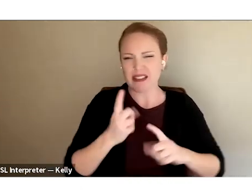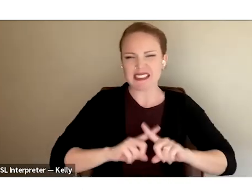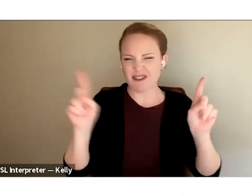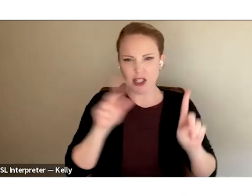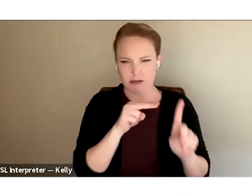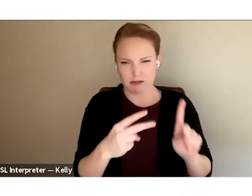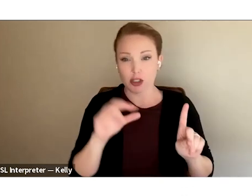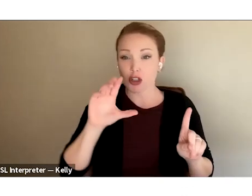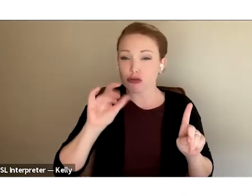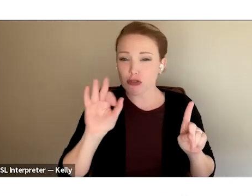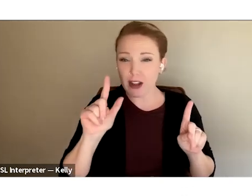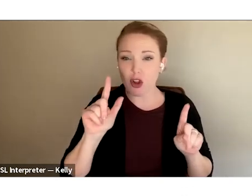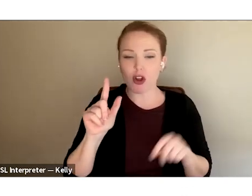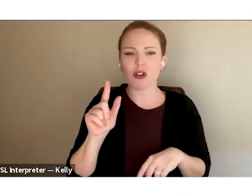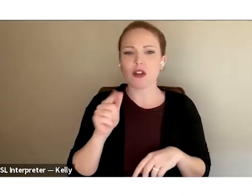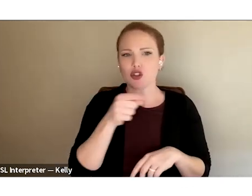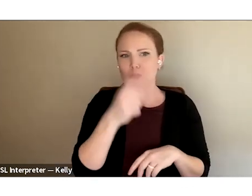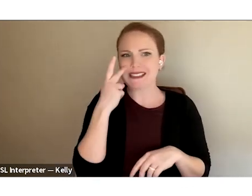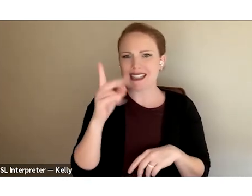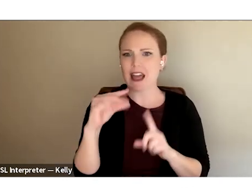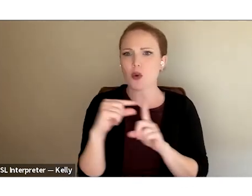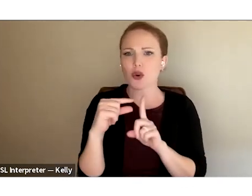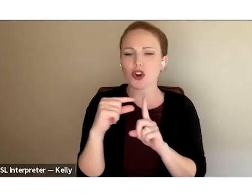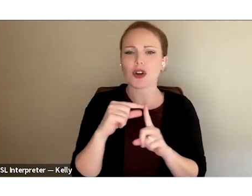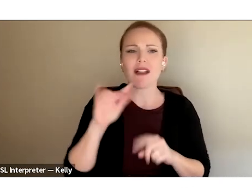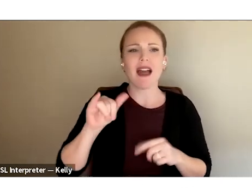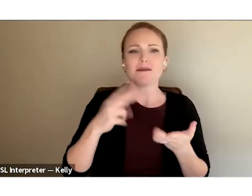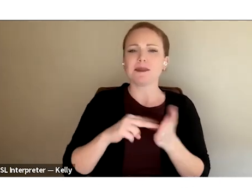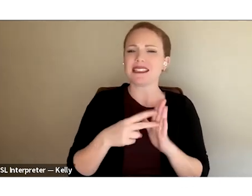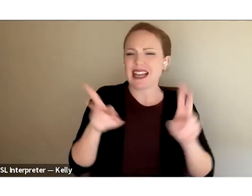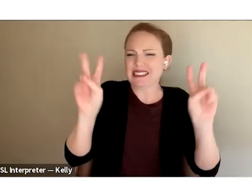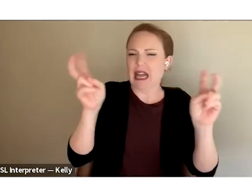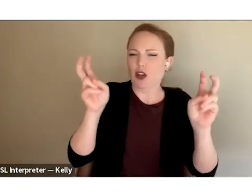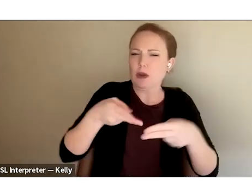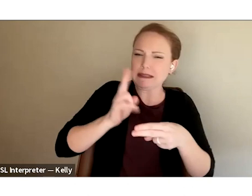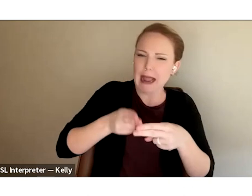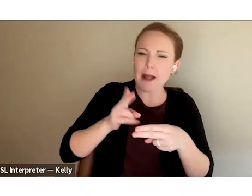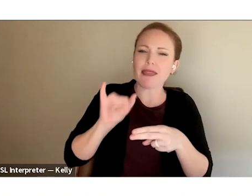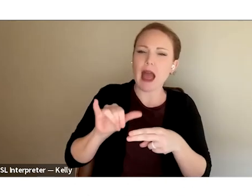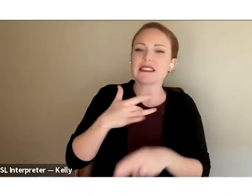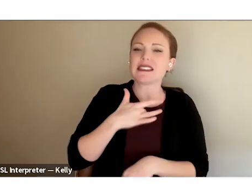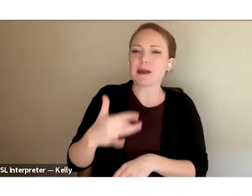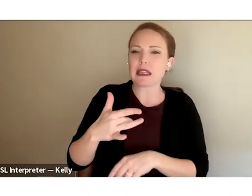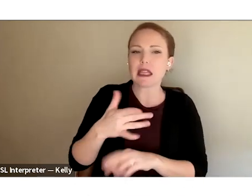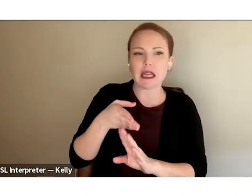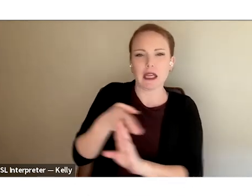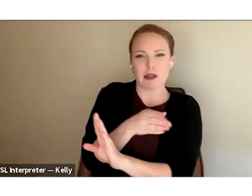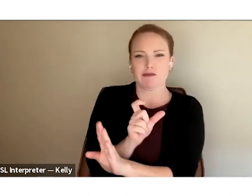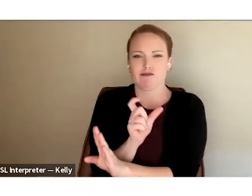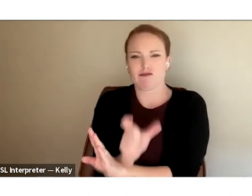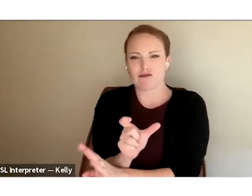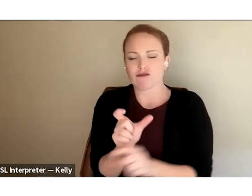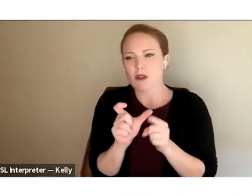Critical, as you'll see, is a title that frequently precedes a field of study